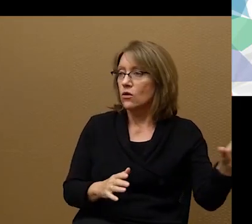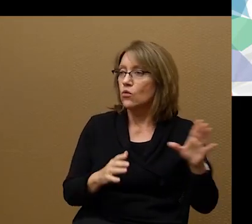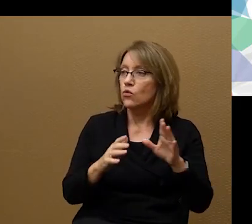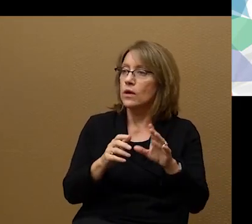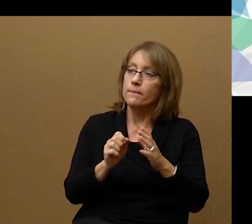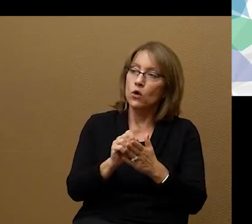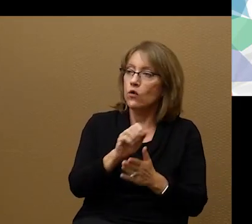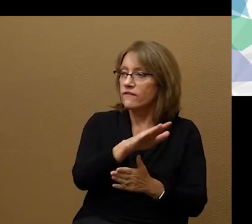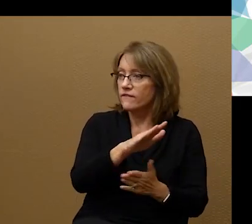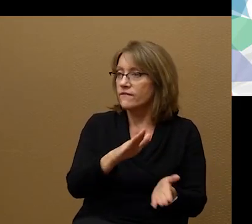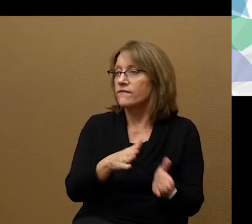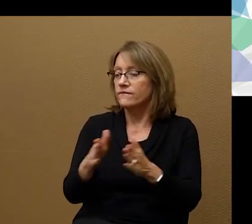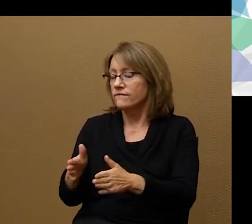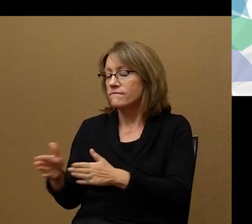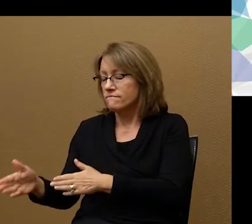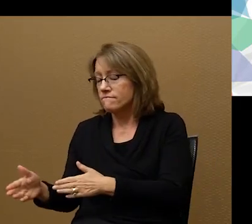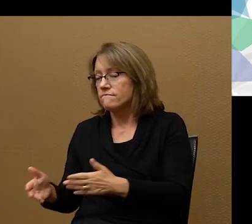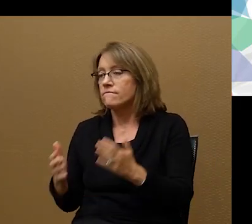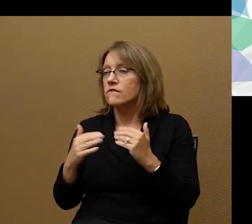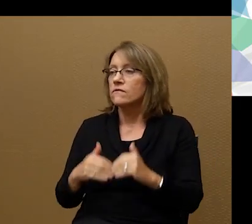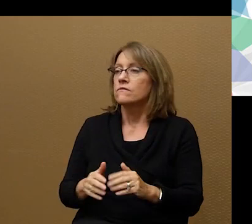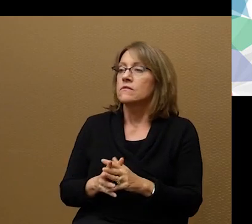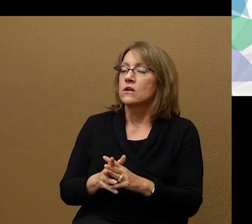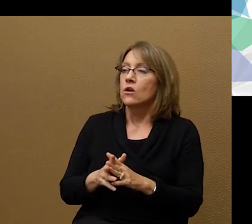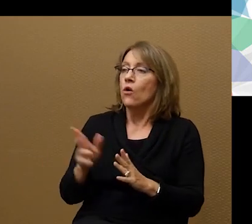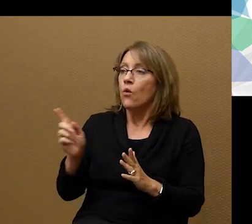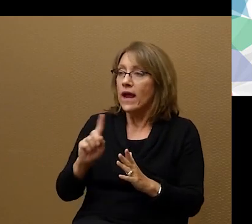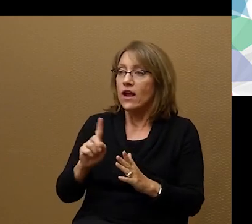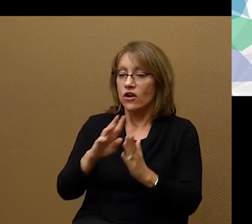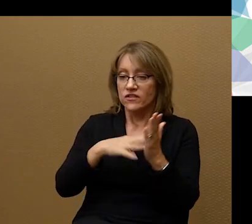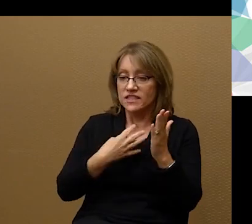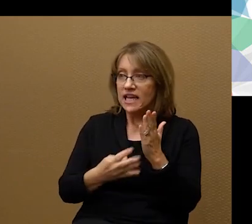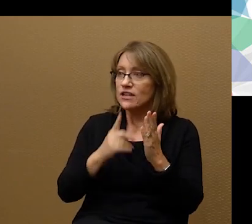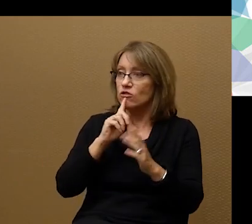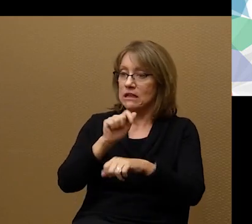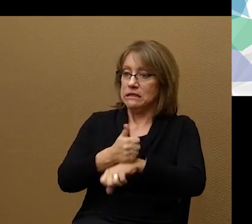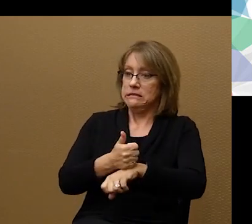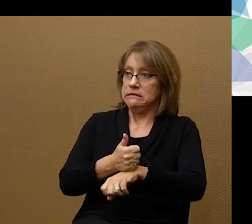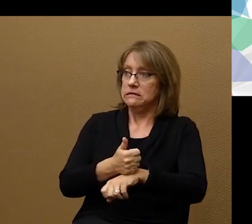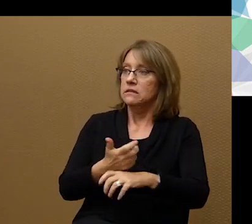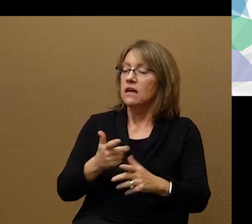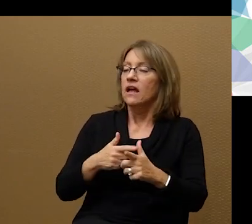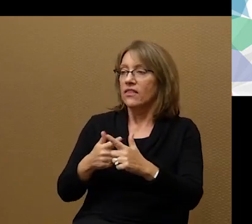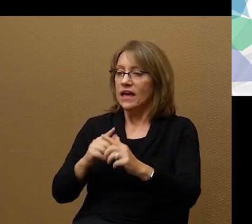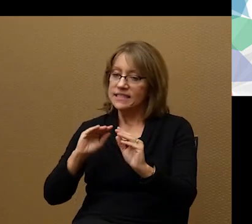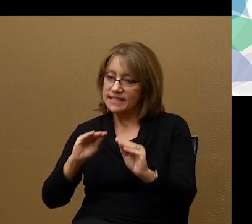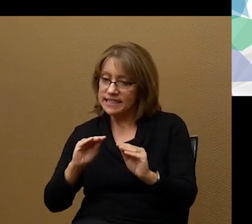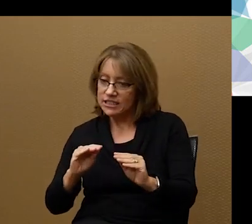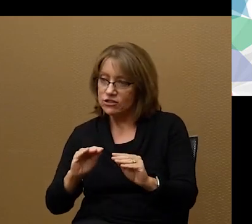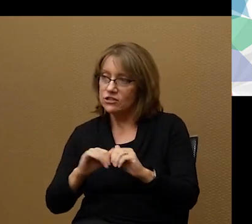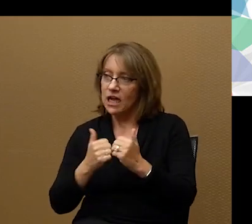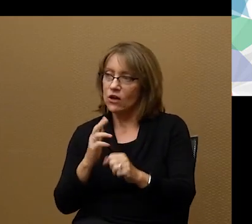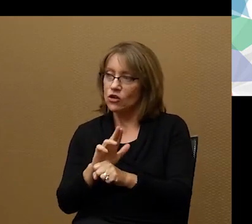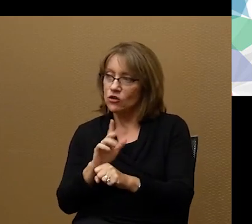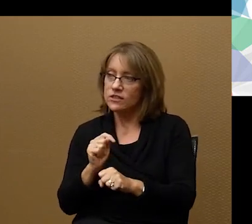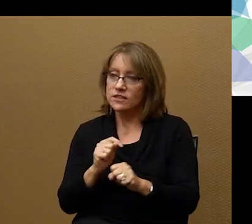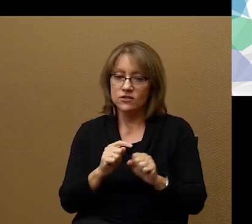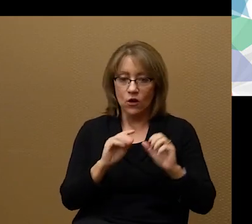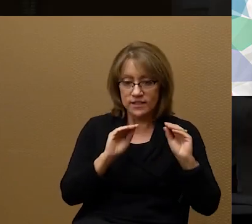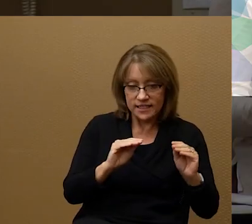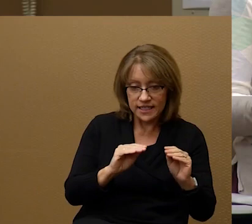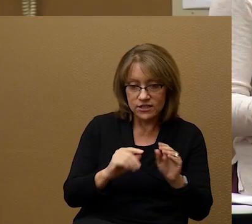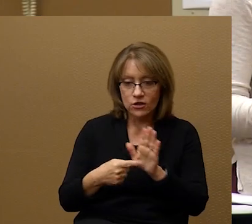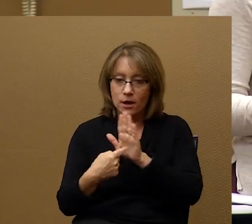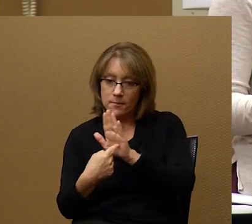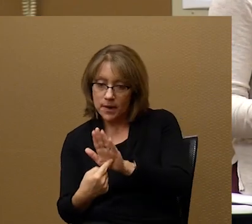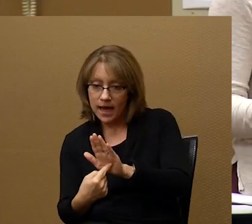be? And then teaching them to use it. So there's kind of the teach, model, prompt, reinforce. You have